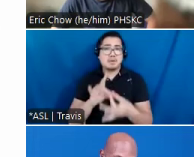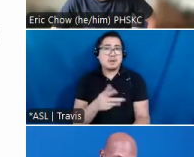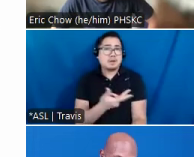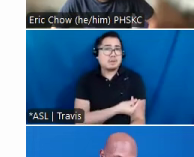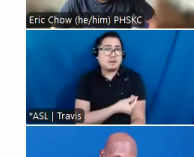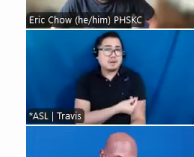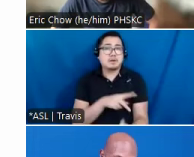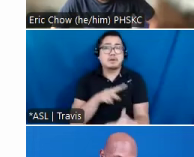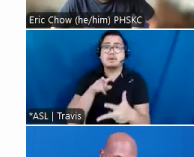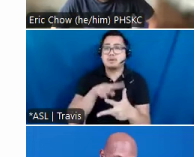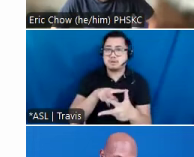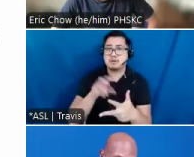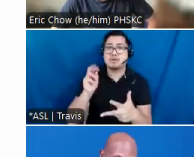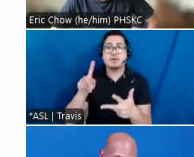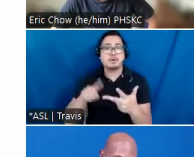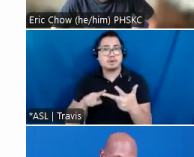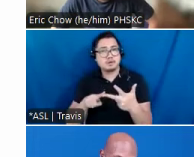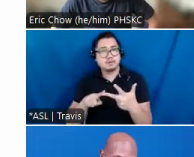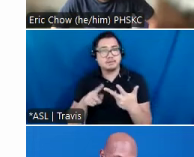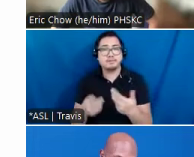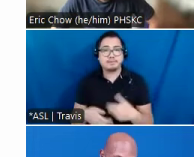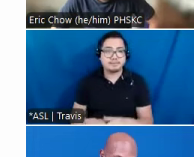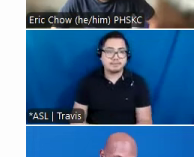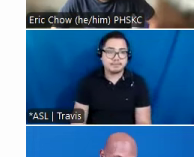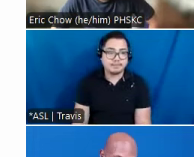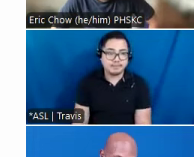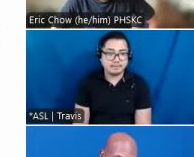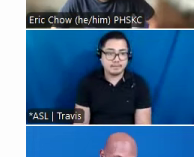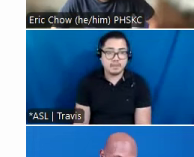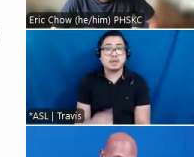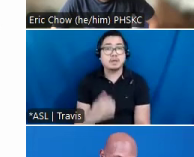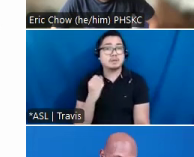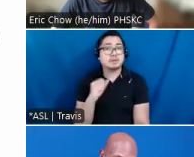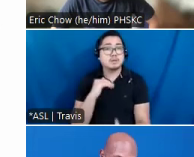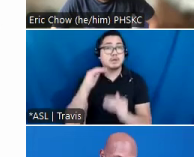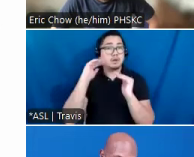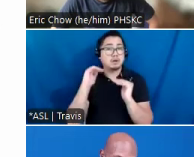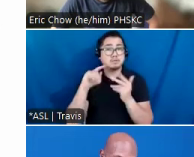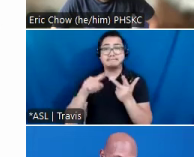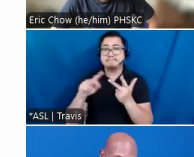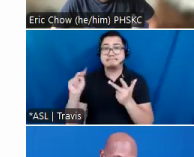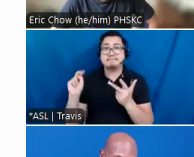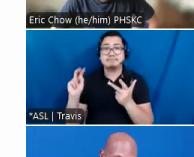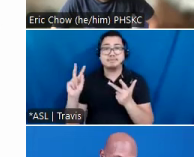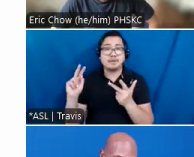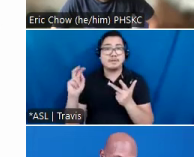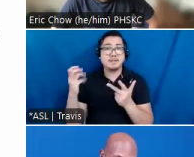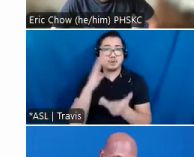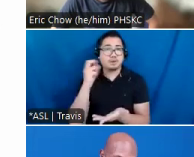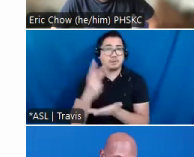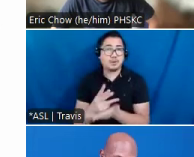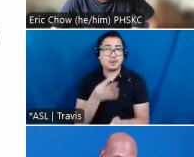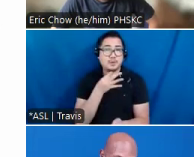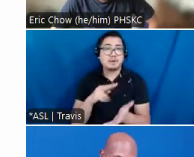the mRNA vaccines or the Novavax vaccines. So hopefully the Novavax vaccine will also get approval soon, so people will